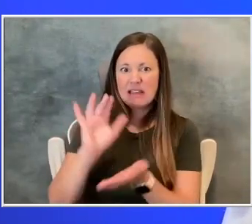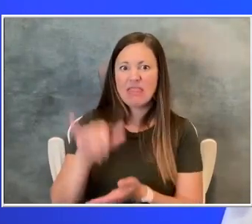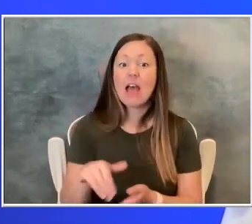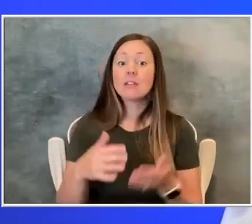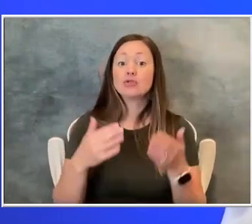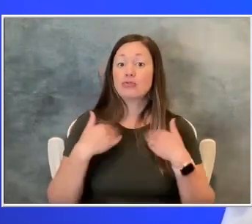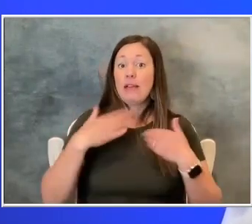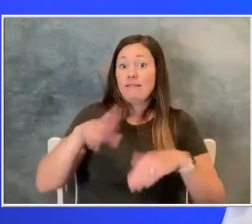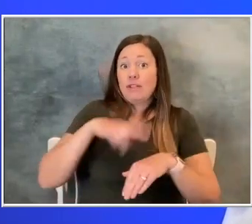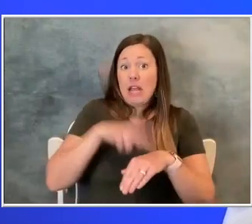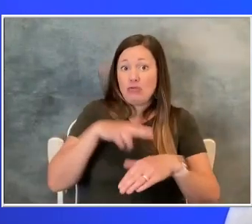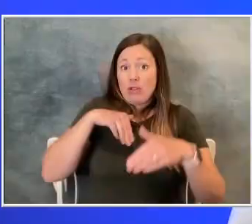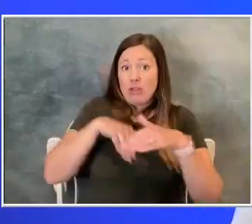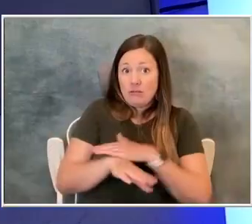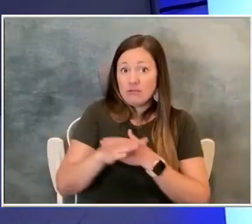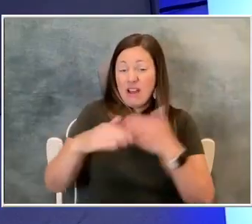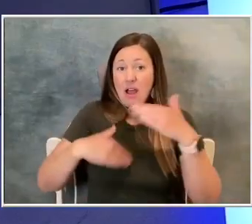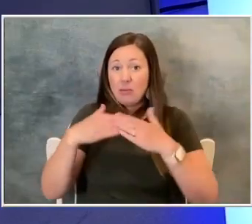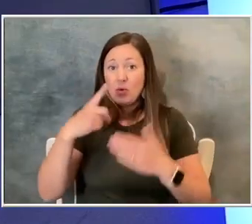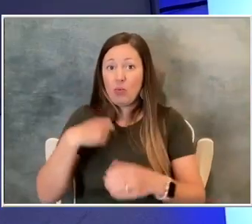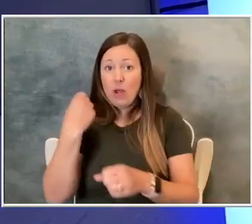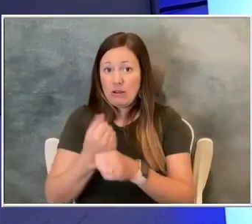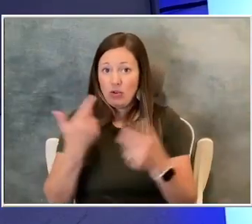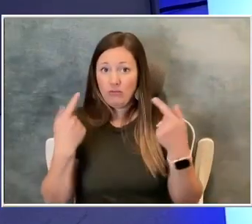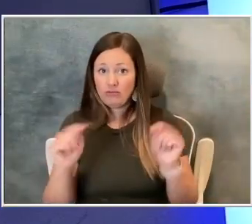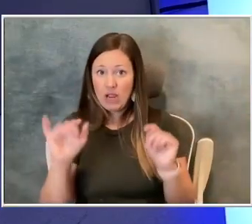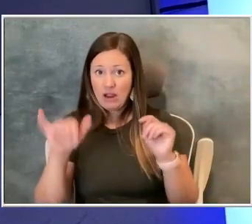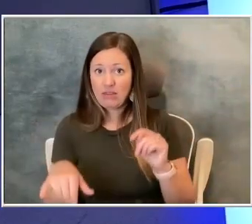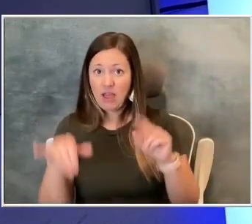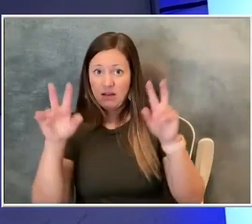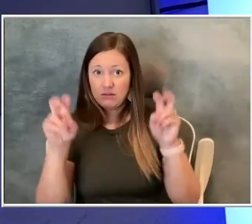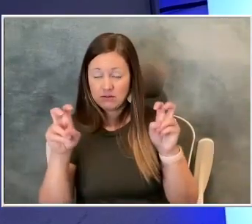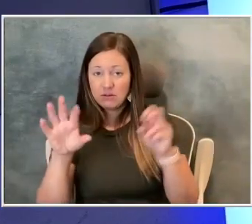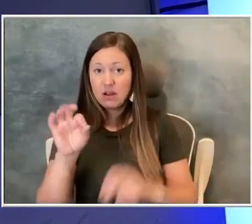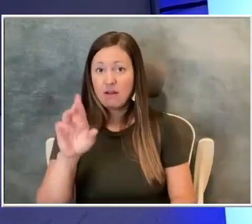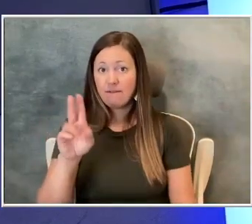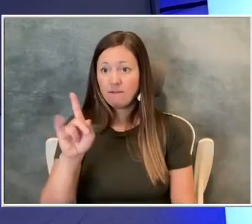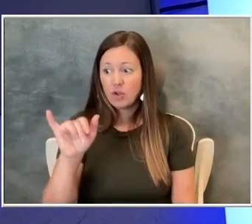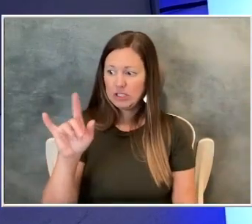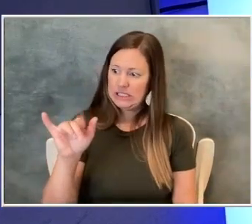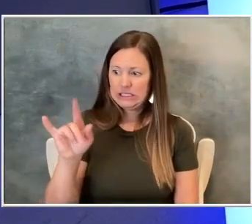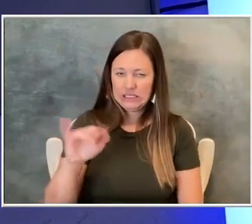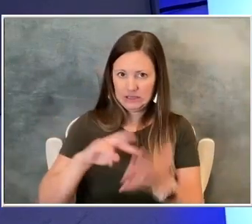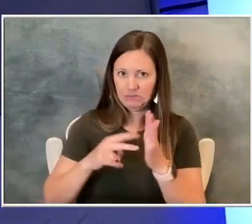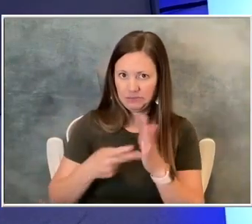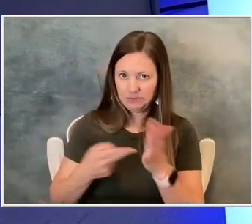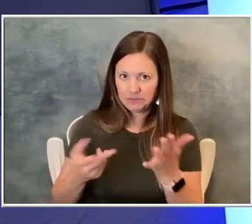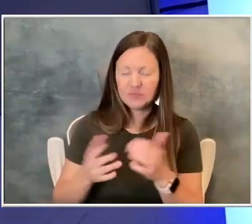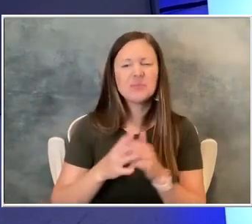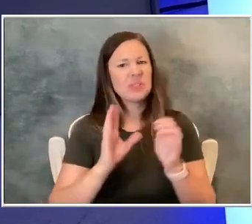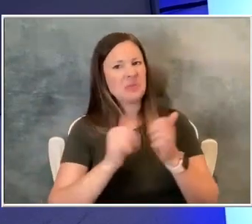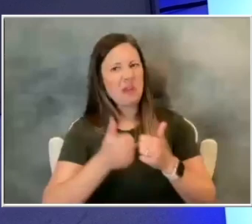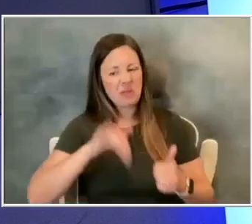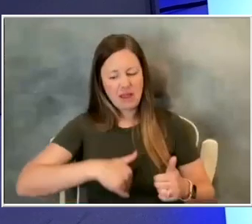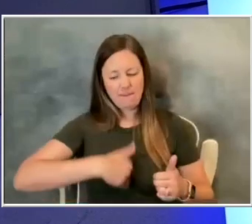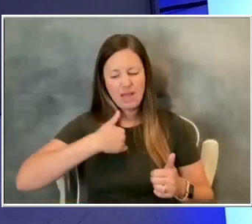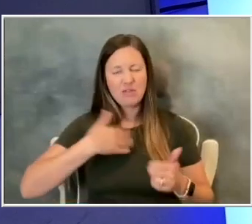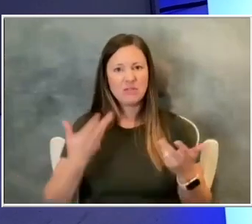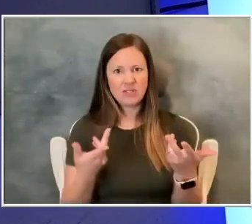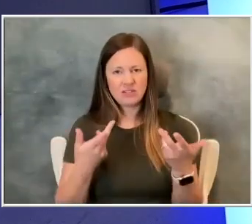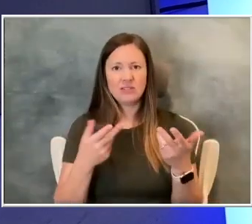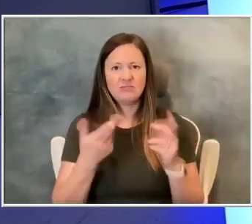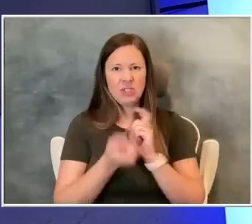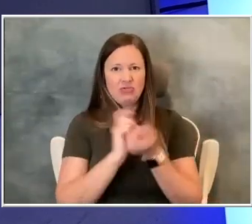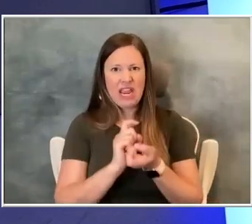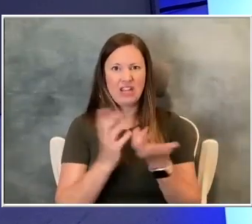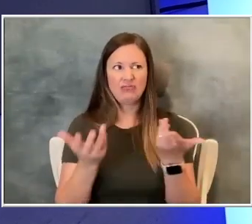definition. So how does a spinal cord injury change what we think of as normal sexual function? And I'm going to